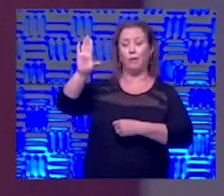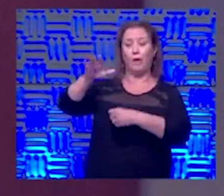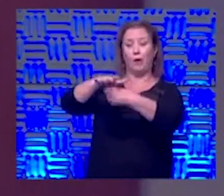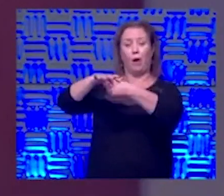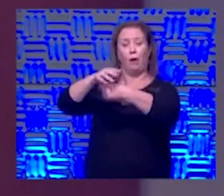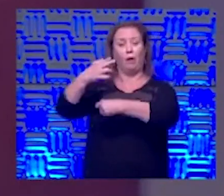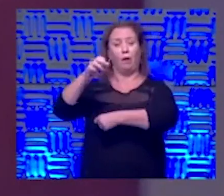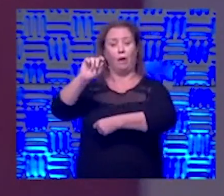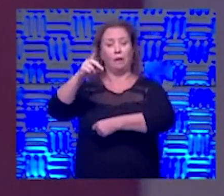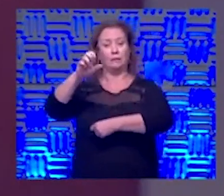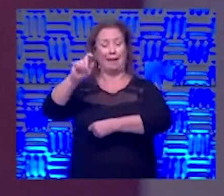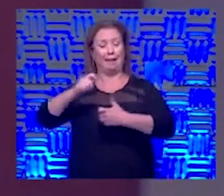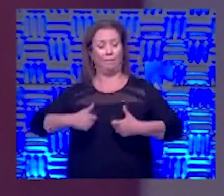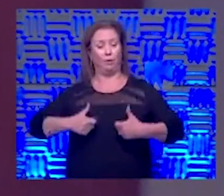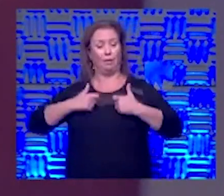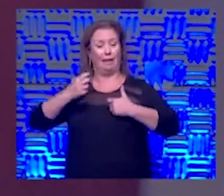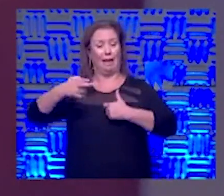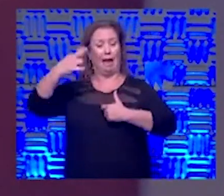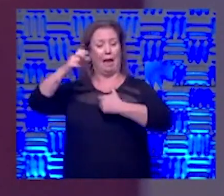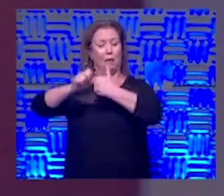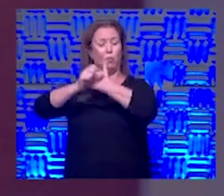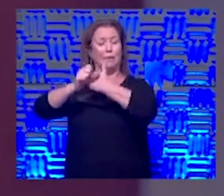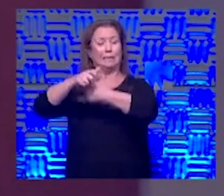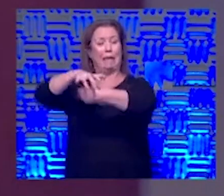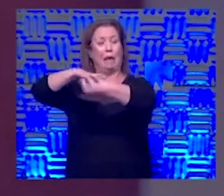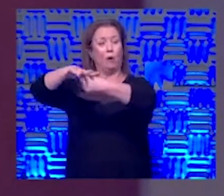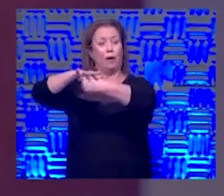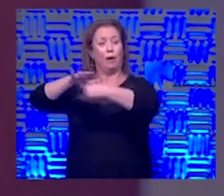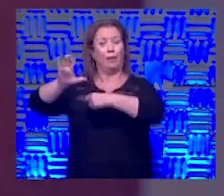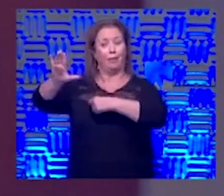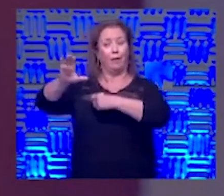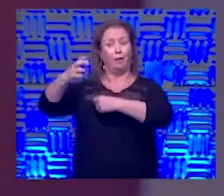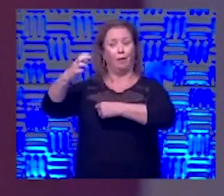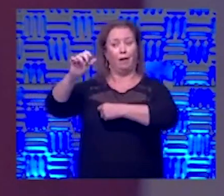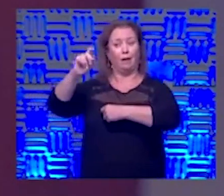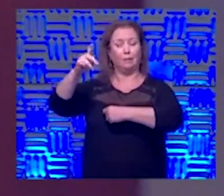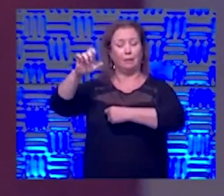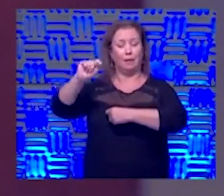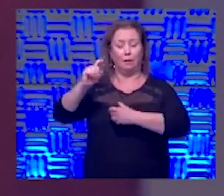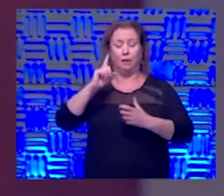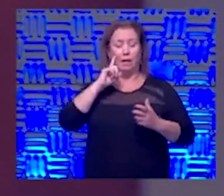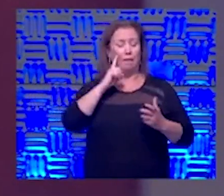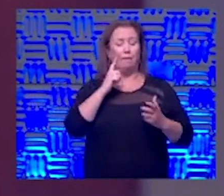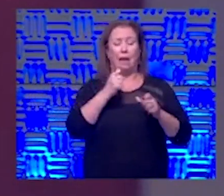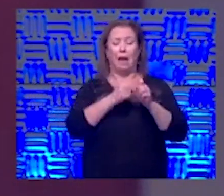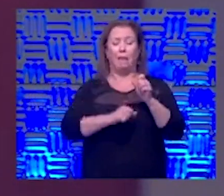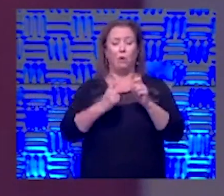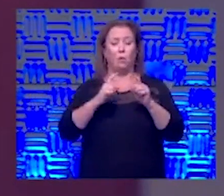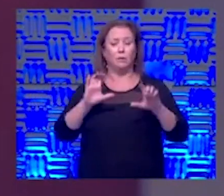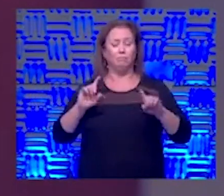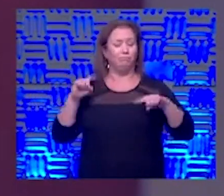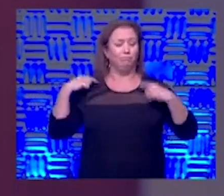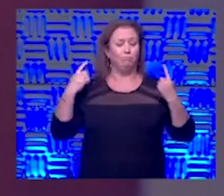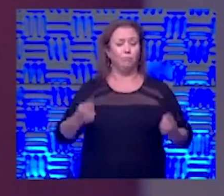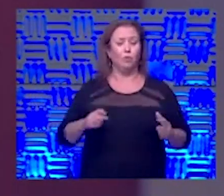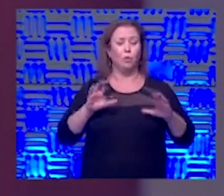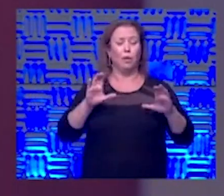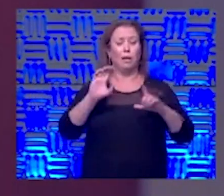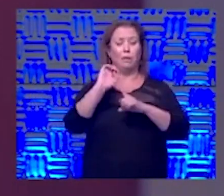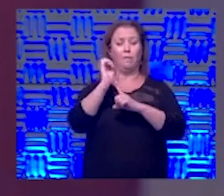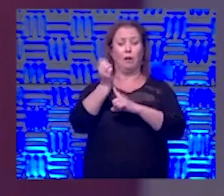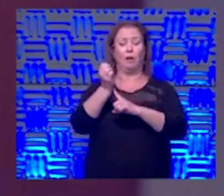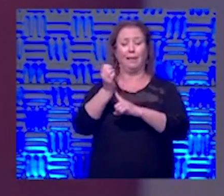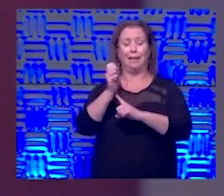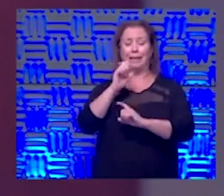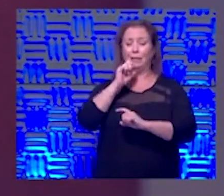or has been in a high-risk exposure area. Otherwise, let's say everybody's been doing really well in their own bubbles, and they're